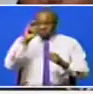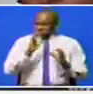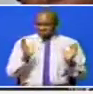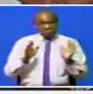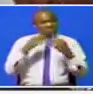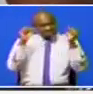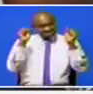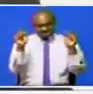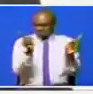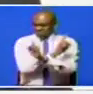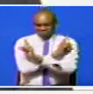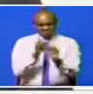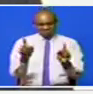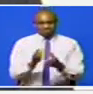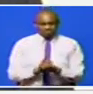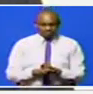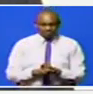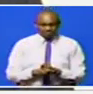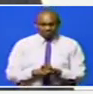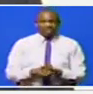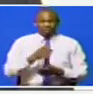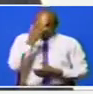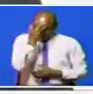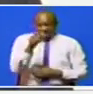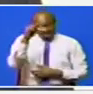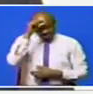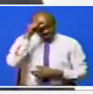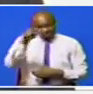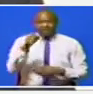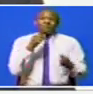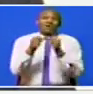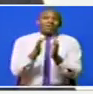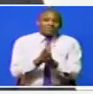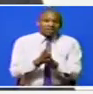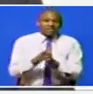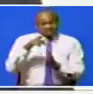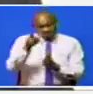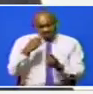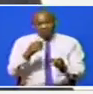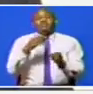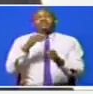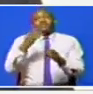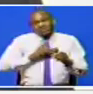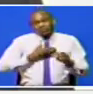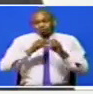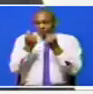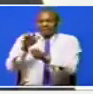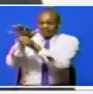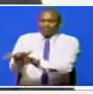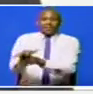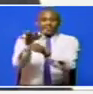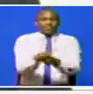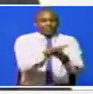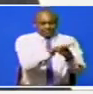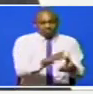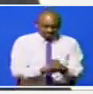as president-elect. This is why the government is violently demobilizing civil society organizations